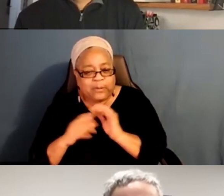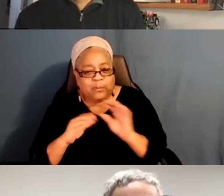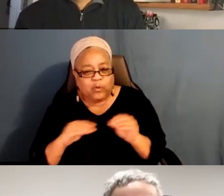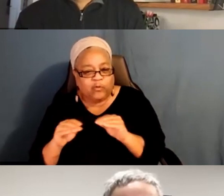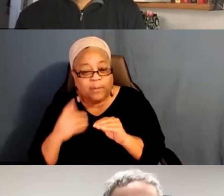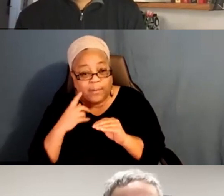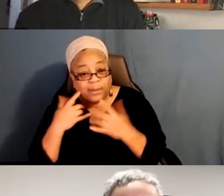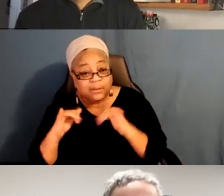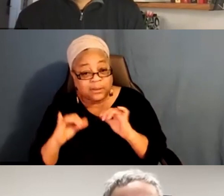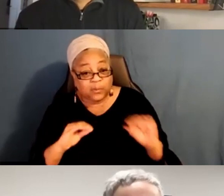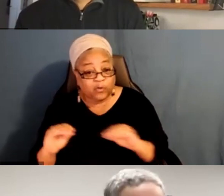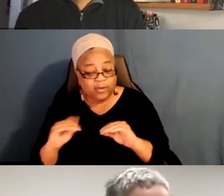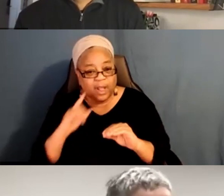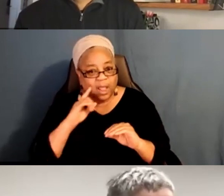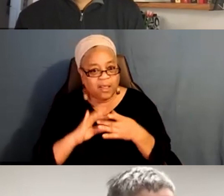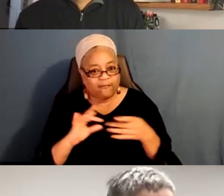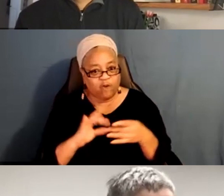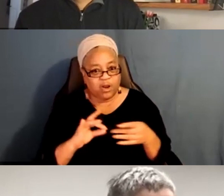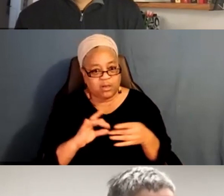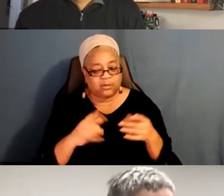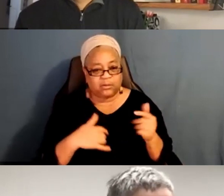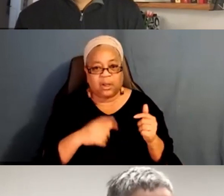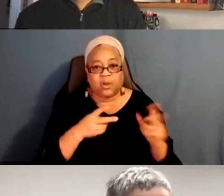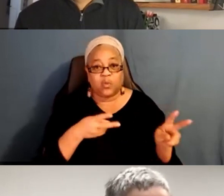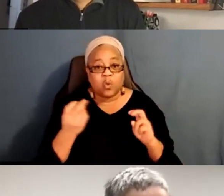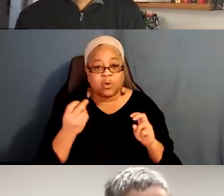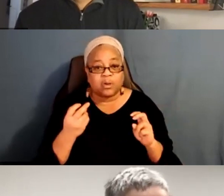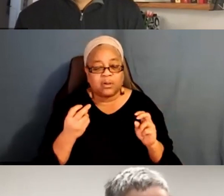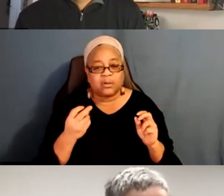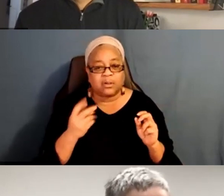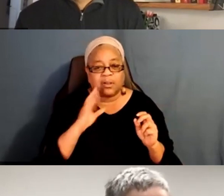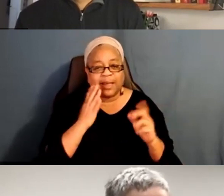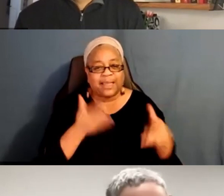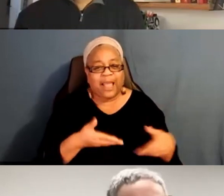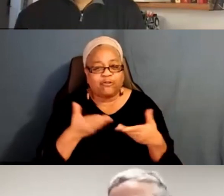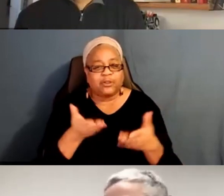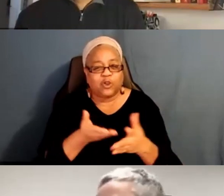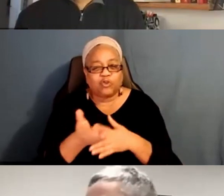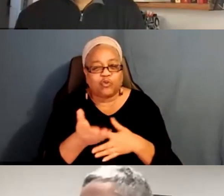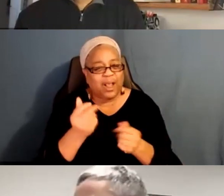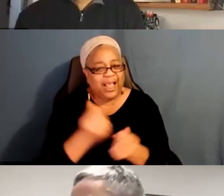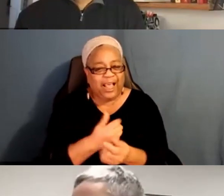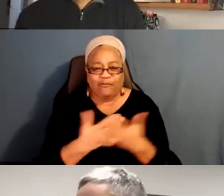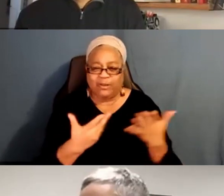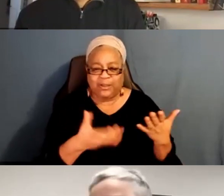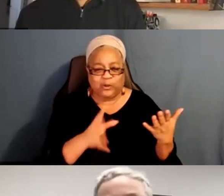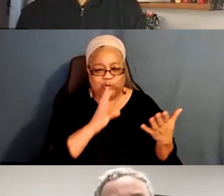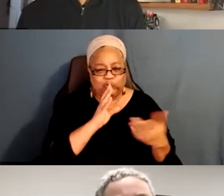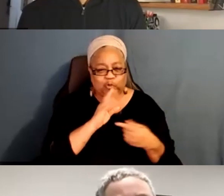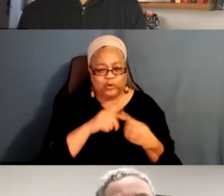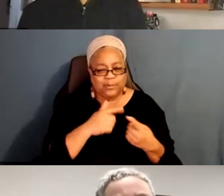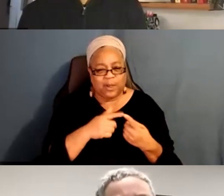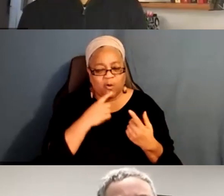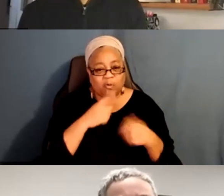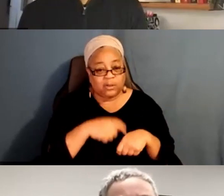moving, and that phrase that I quoted, that just sort of carries through everything, which is the time it takes to